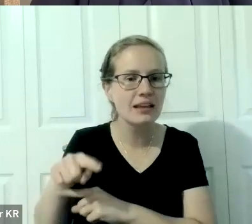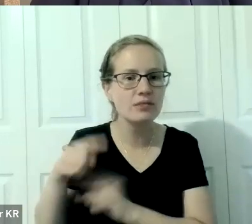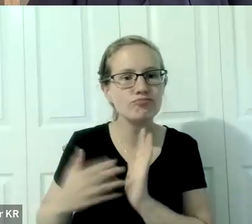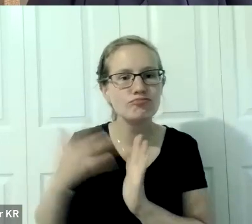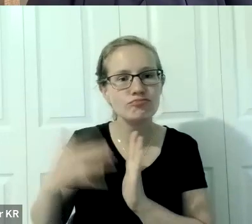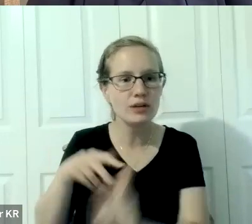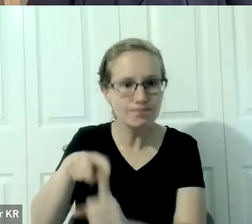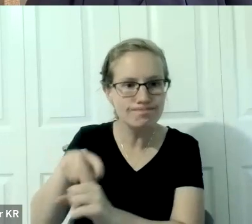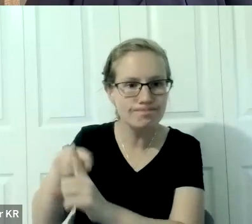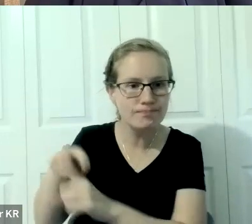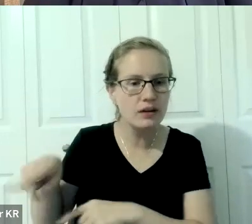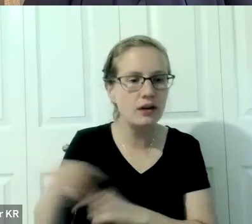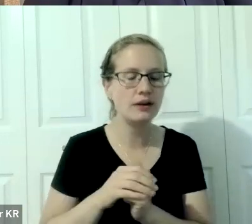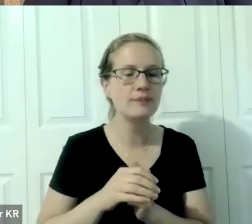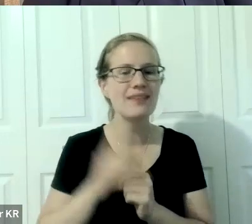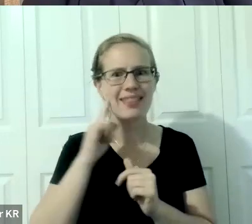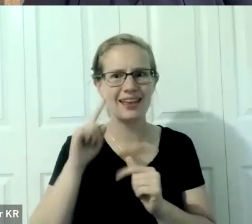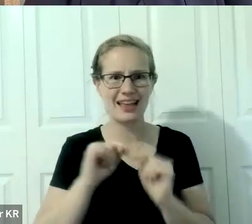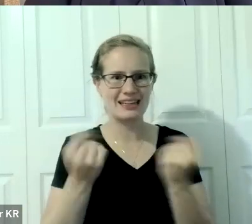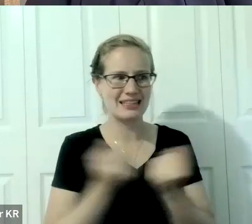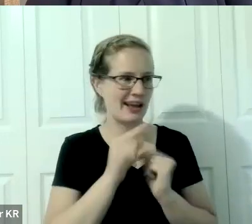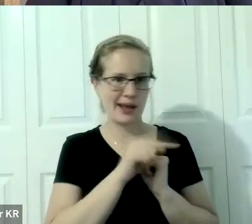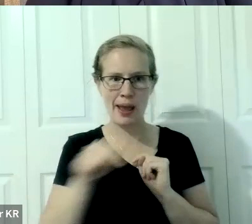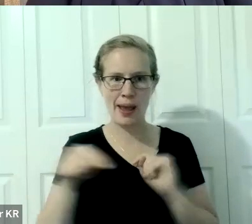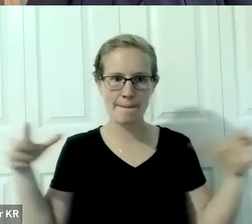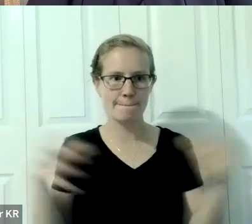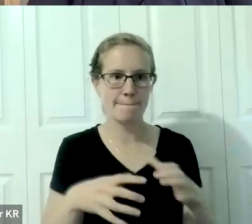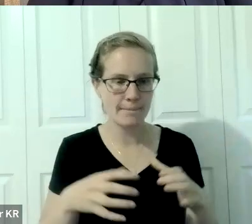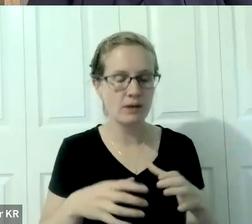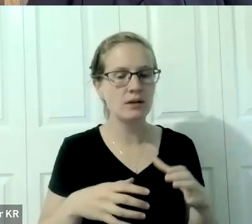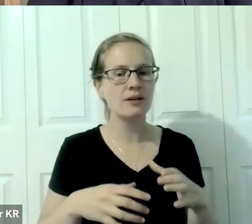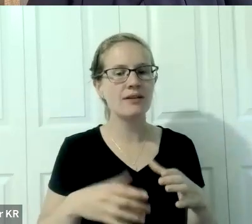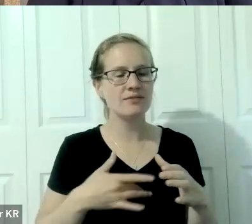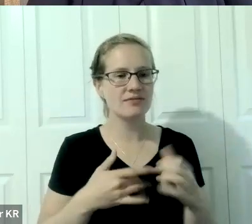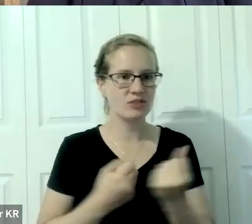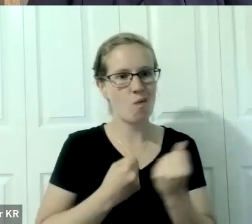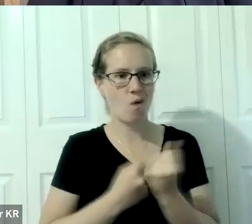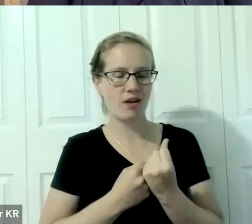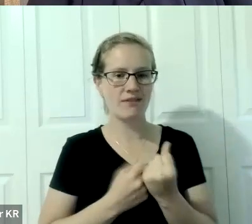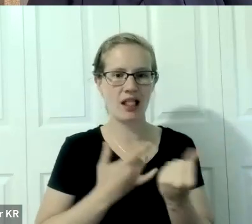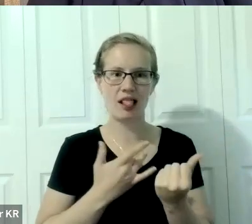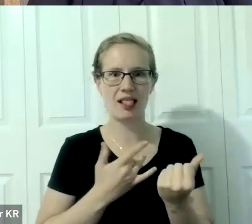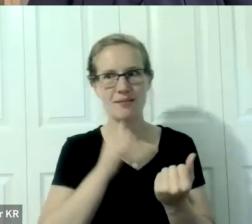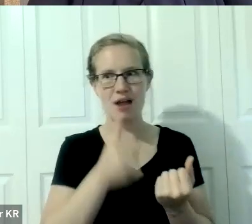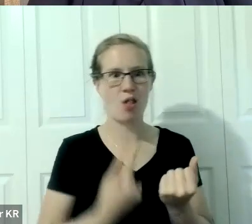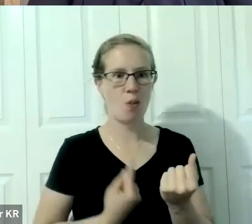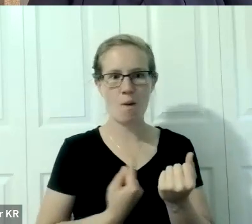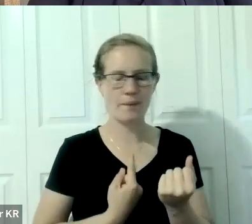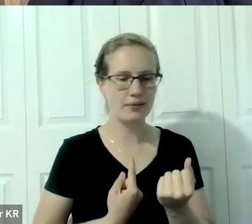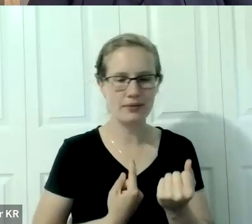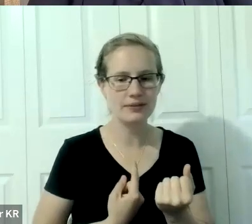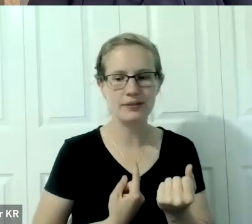then. And I think putting that team of support together lets you feel like I'm not fighting this by